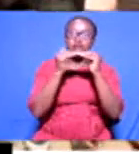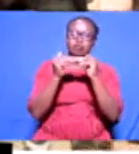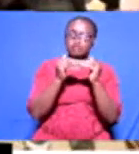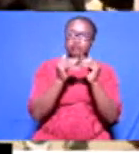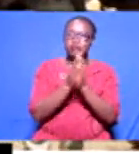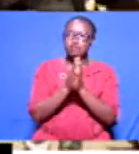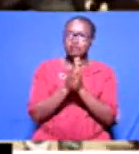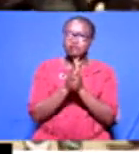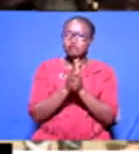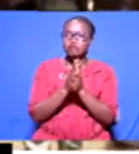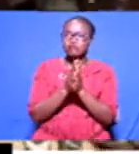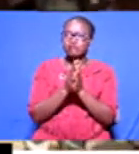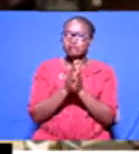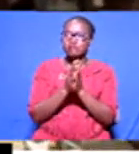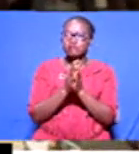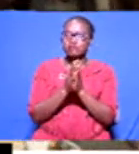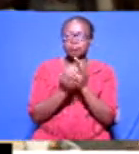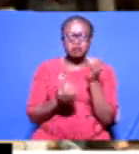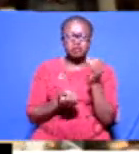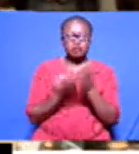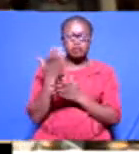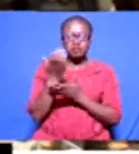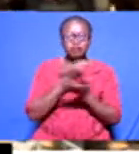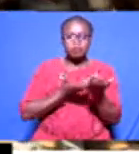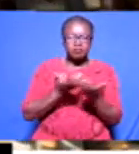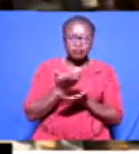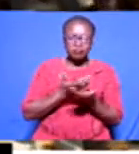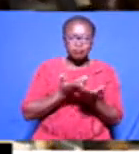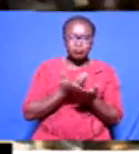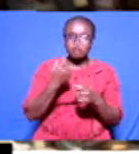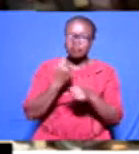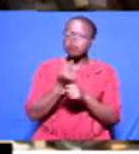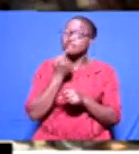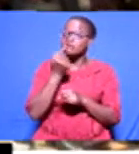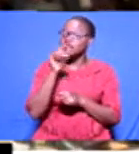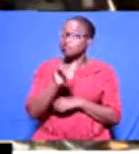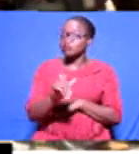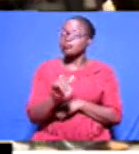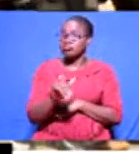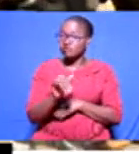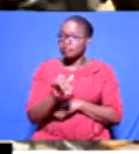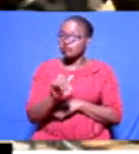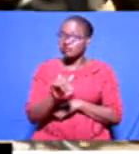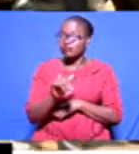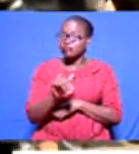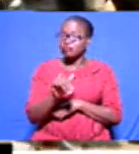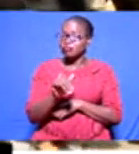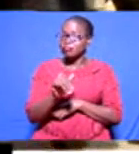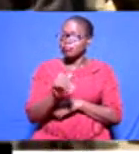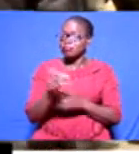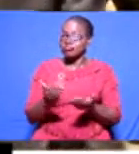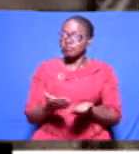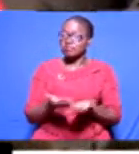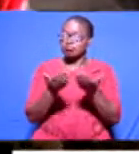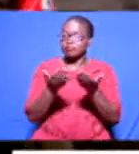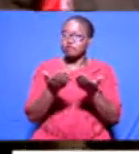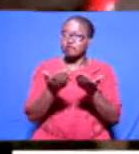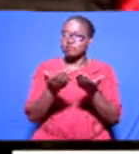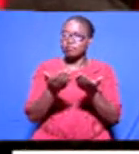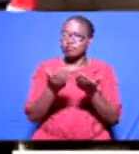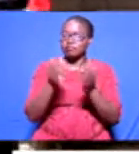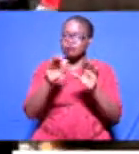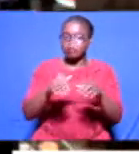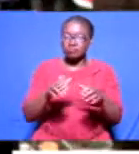line is to grow our economy, make sure that we mechanize our agriculture, like what Museo